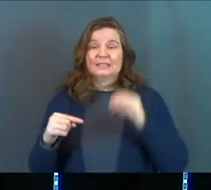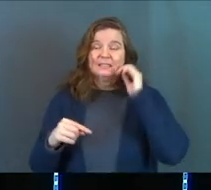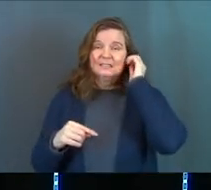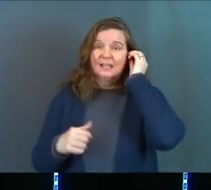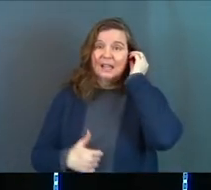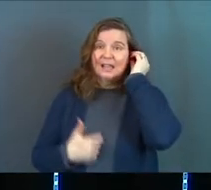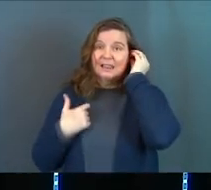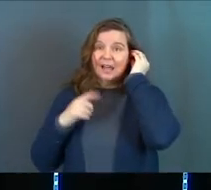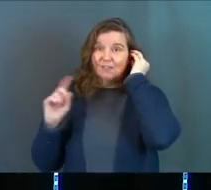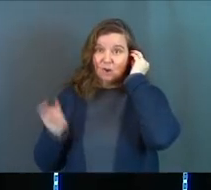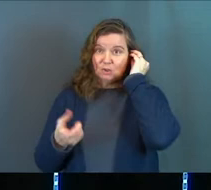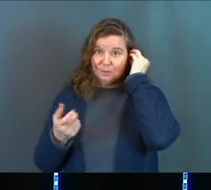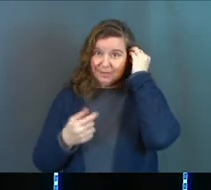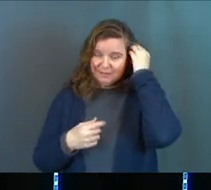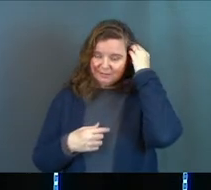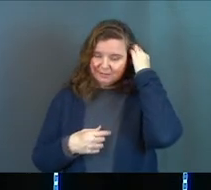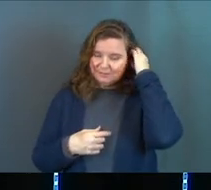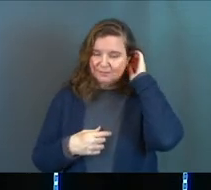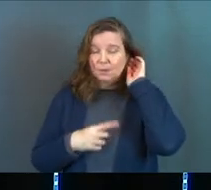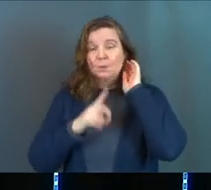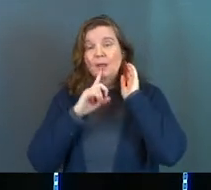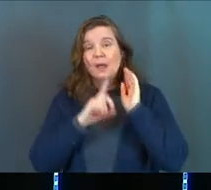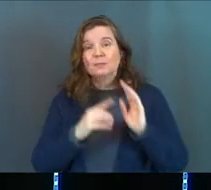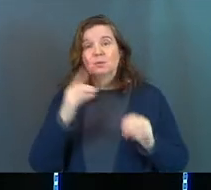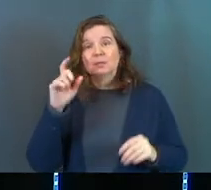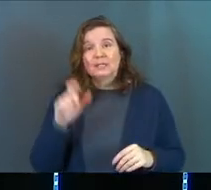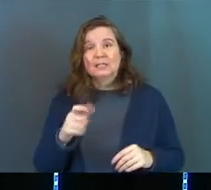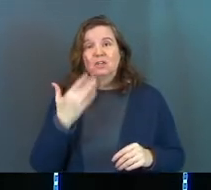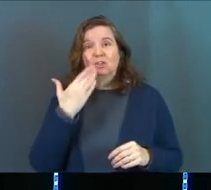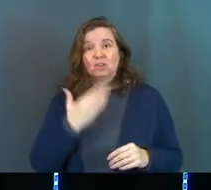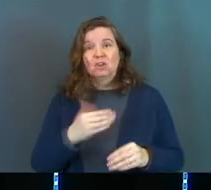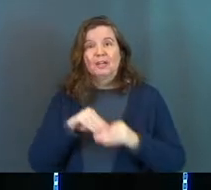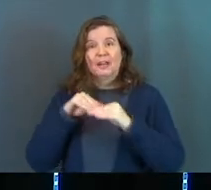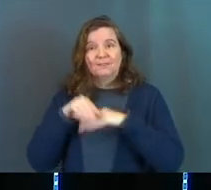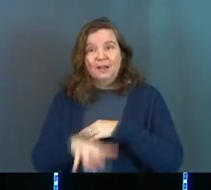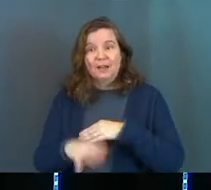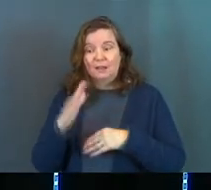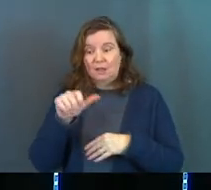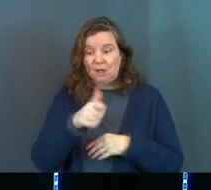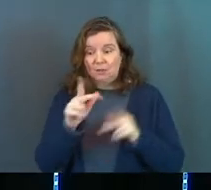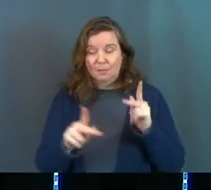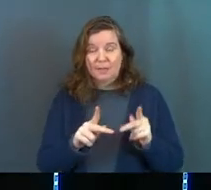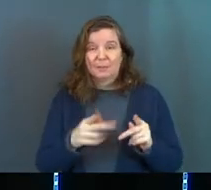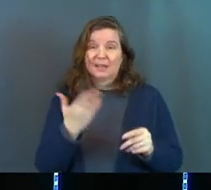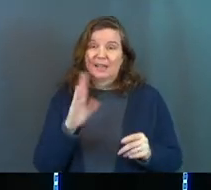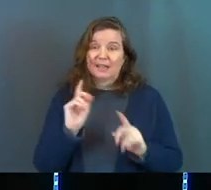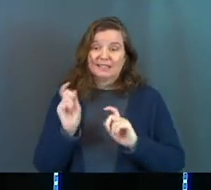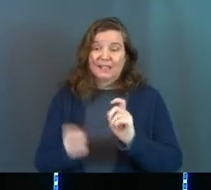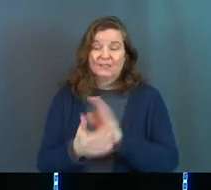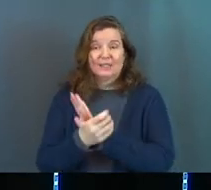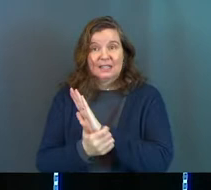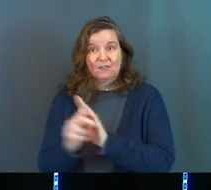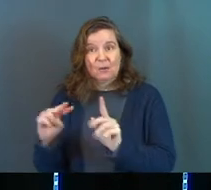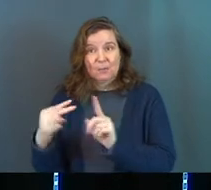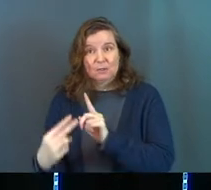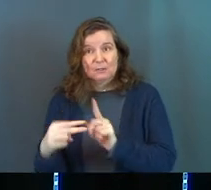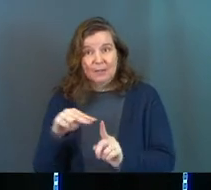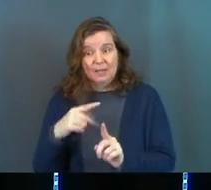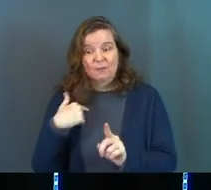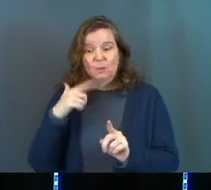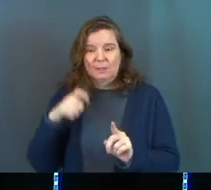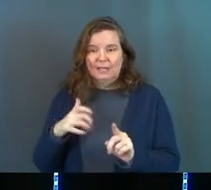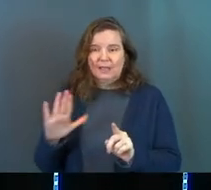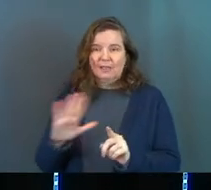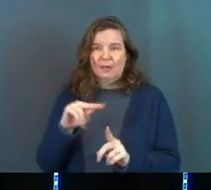This is life-altering right here. We absolutely need good advice because other people, God has given them gifts and perspective, and